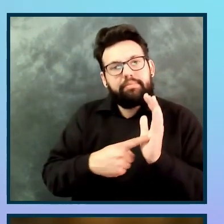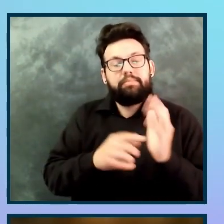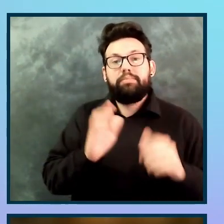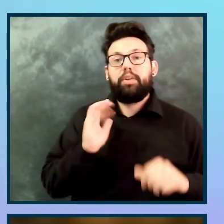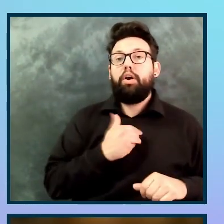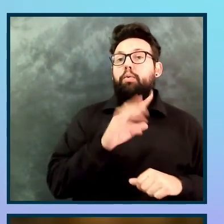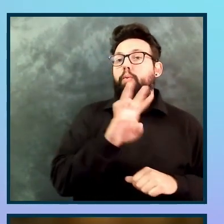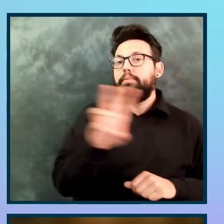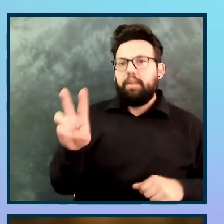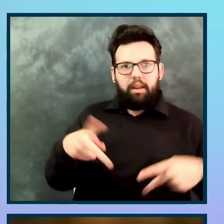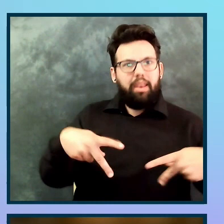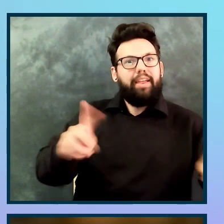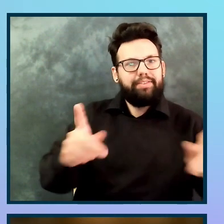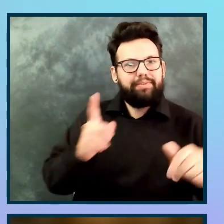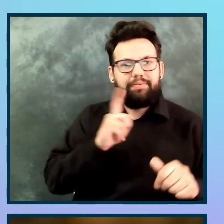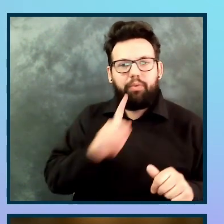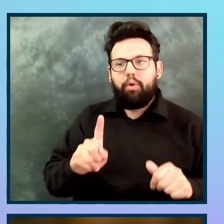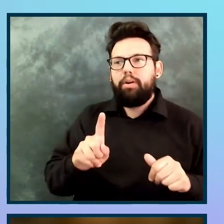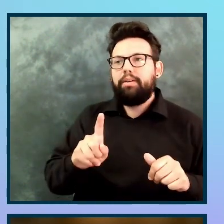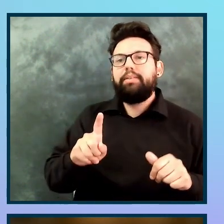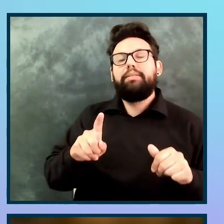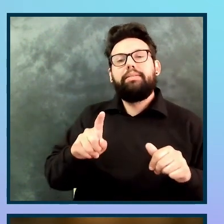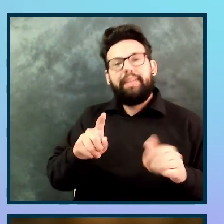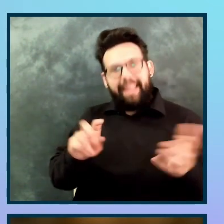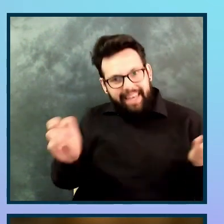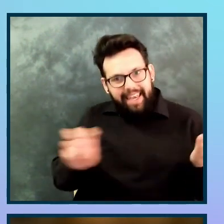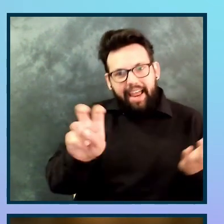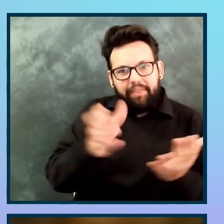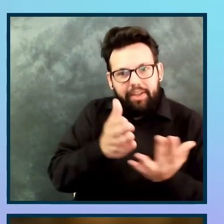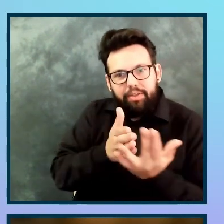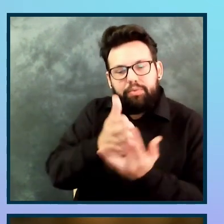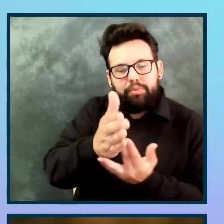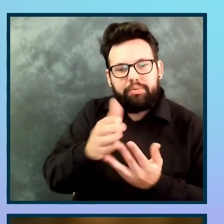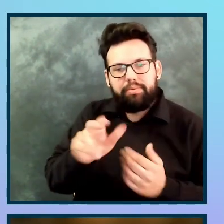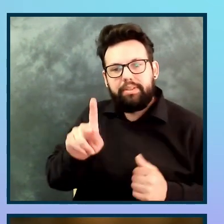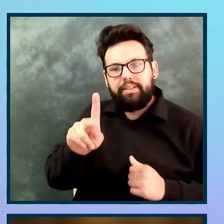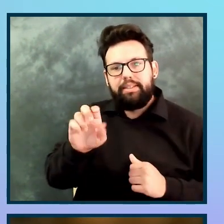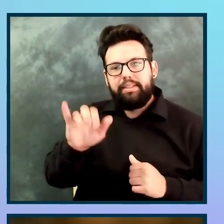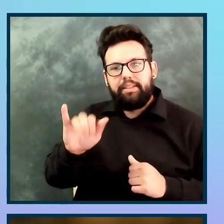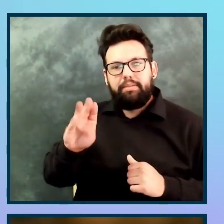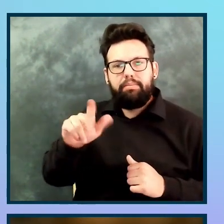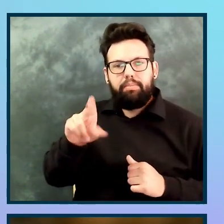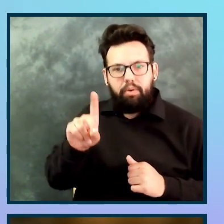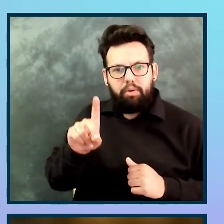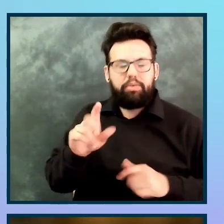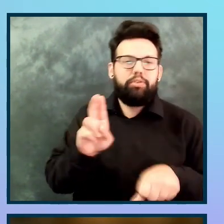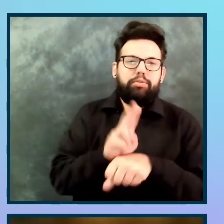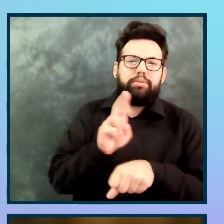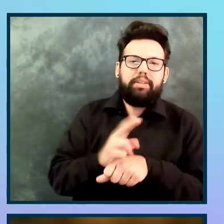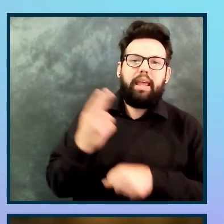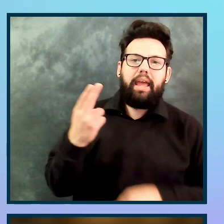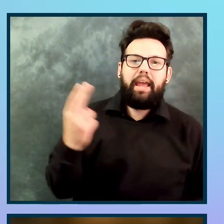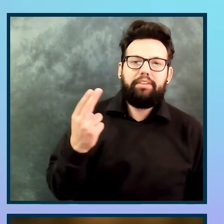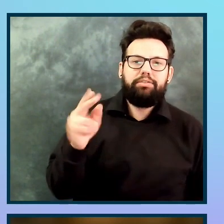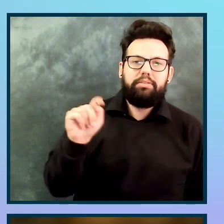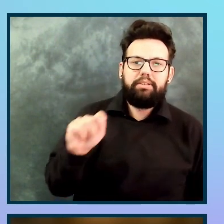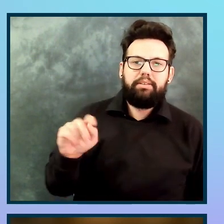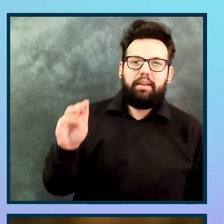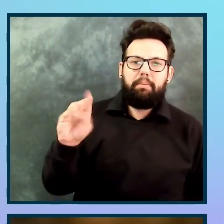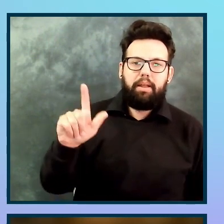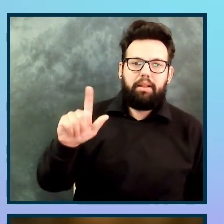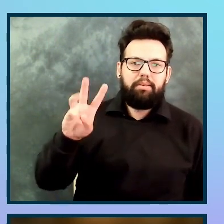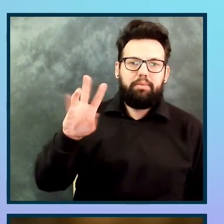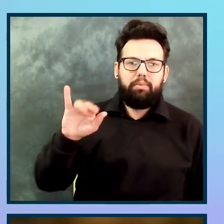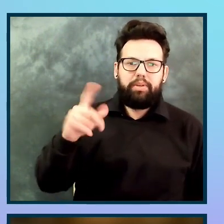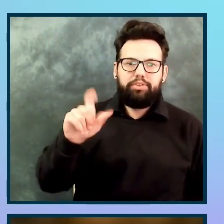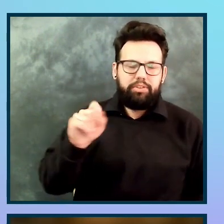keyboard navigation, and we're going to make sure we use semantic HTML, which is inherently accessible. And then the last part of it is that if